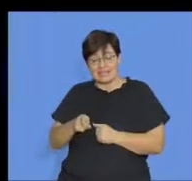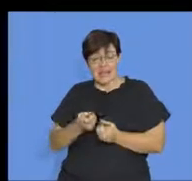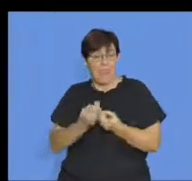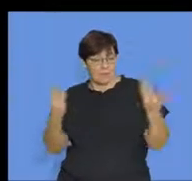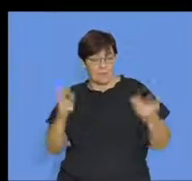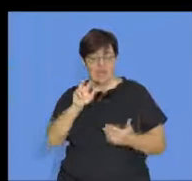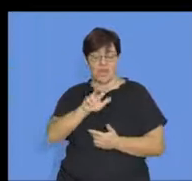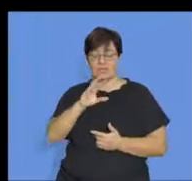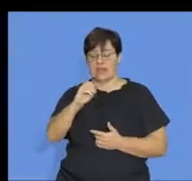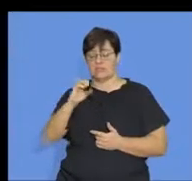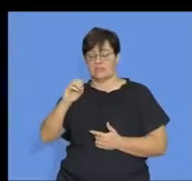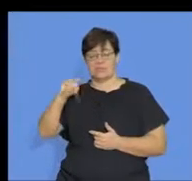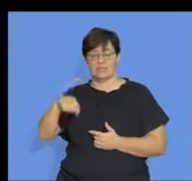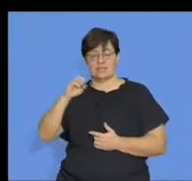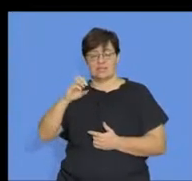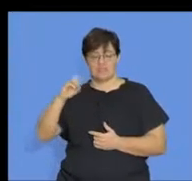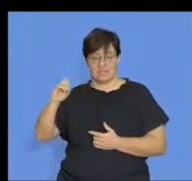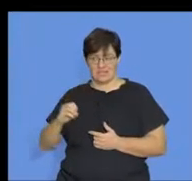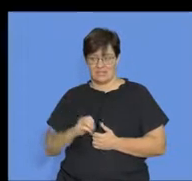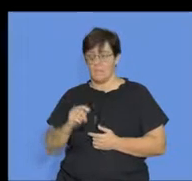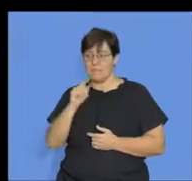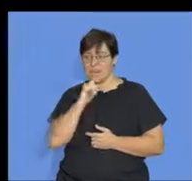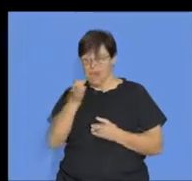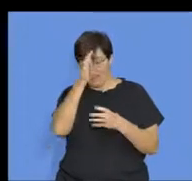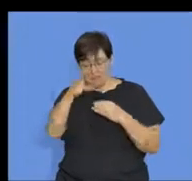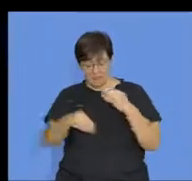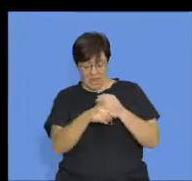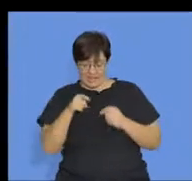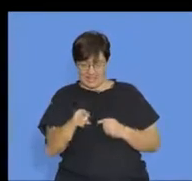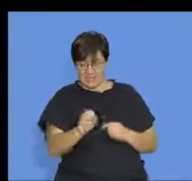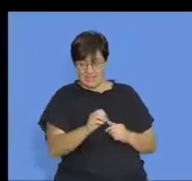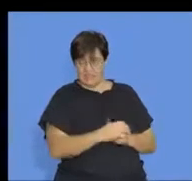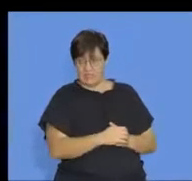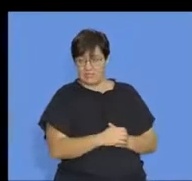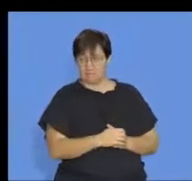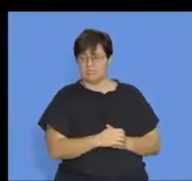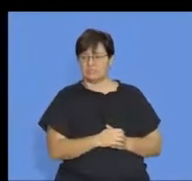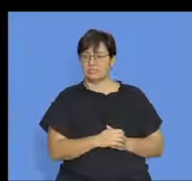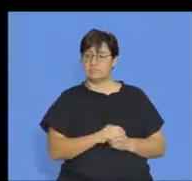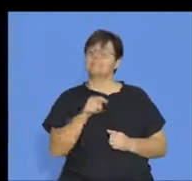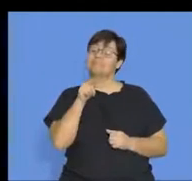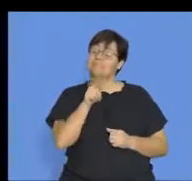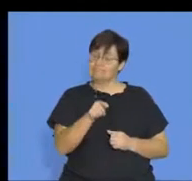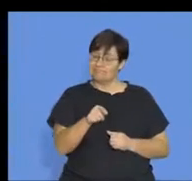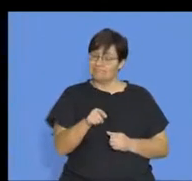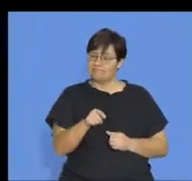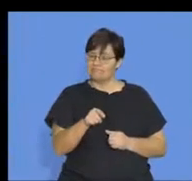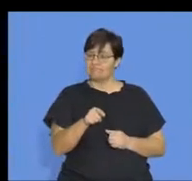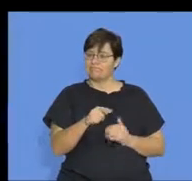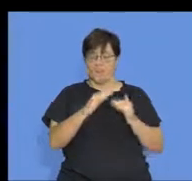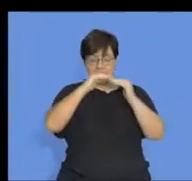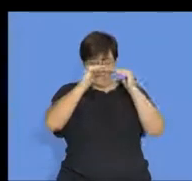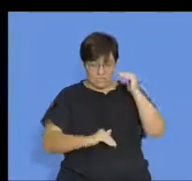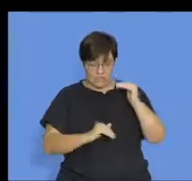me as 800,000, but again, I've got additional information about Candace. So partner